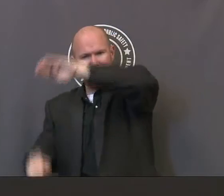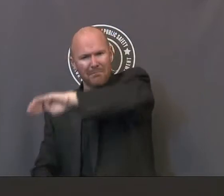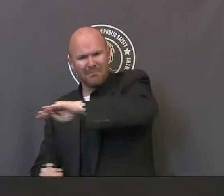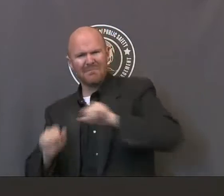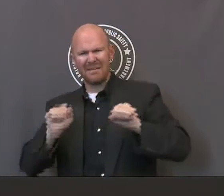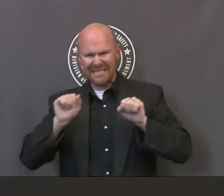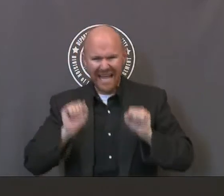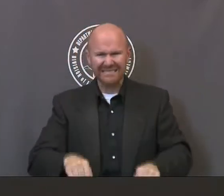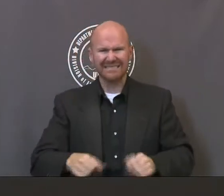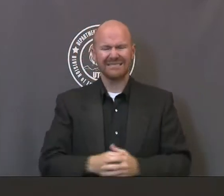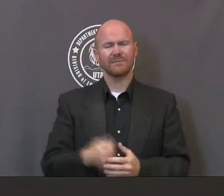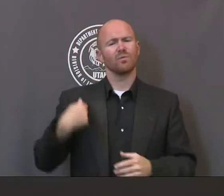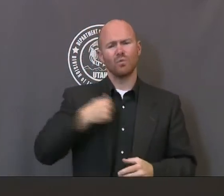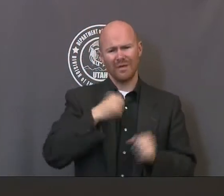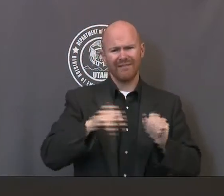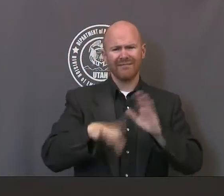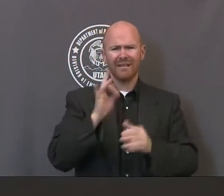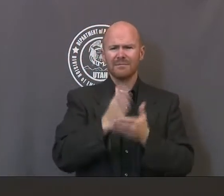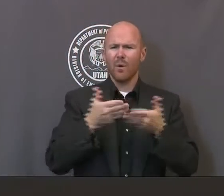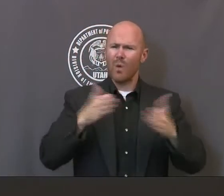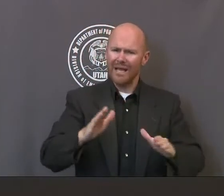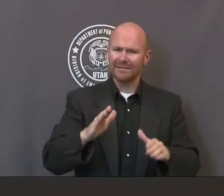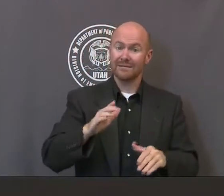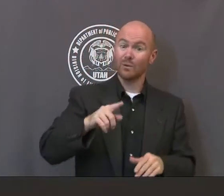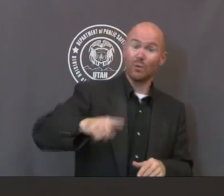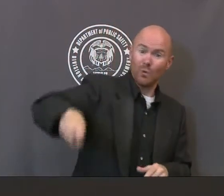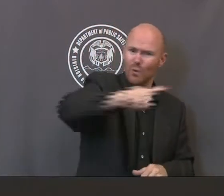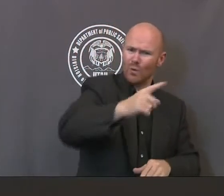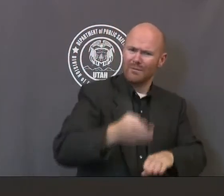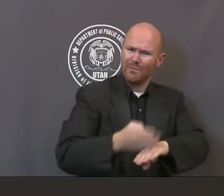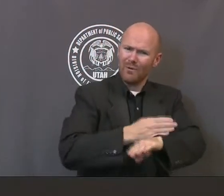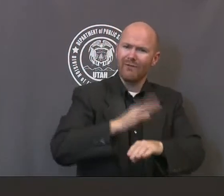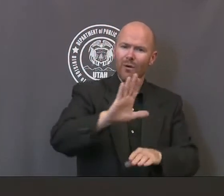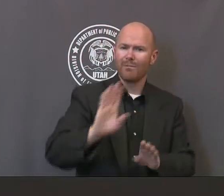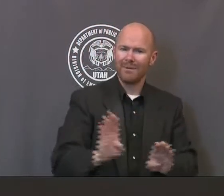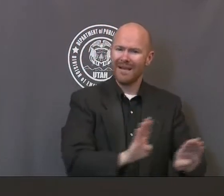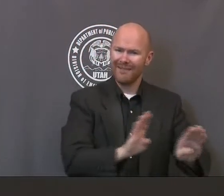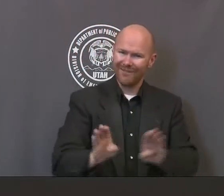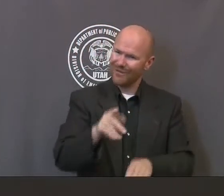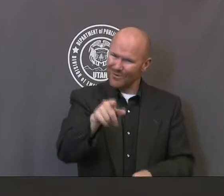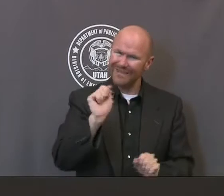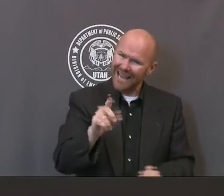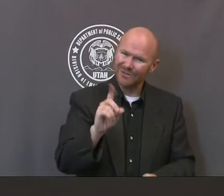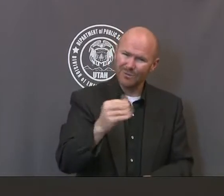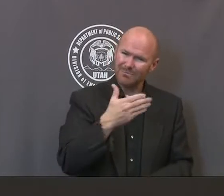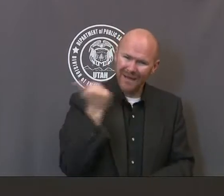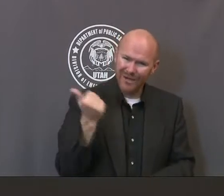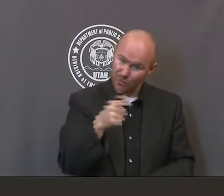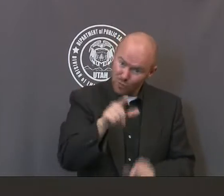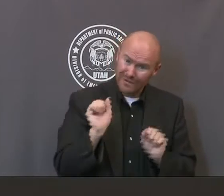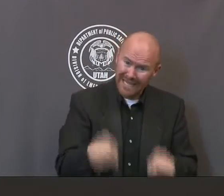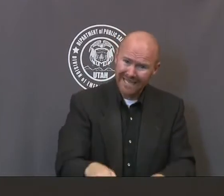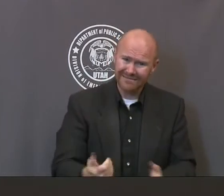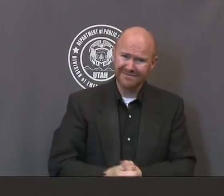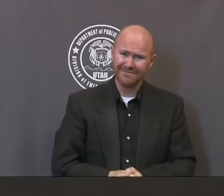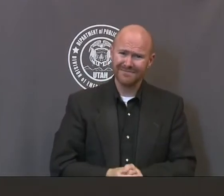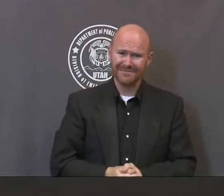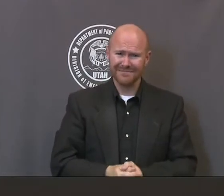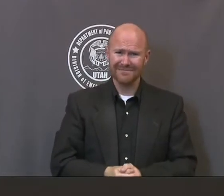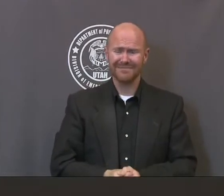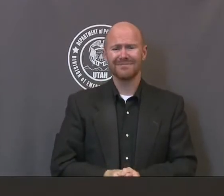We can all find ways to do a little bit better. All of us can find ways to do better than what we're doing today in our fight against this